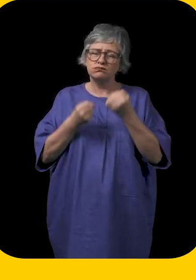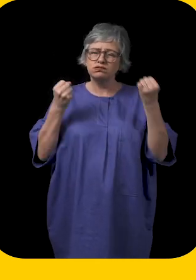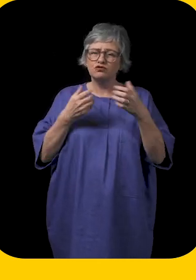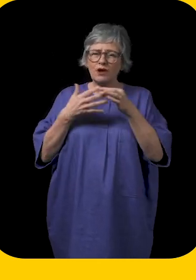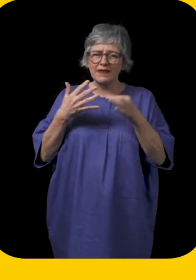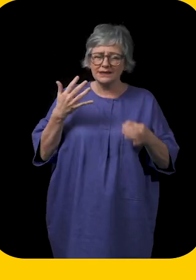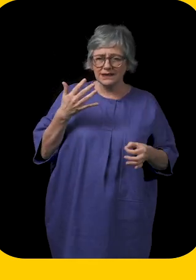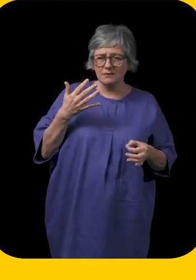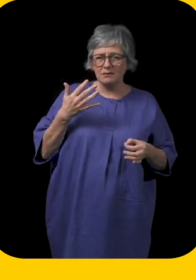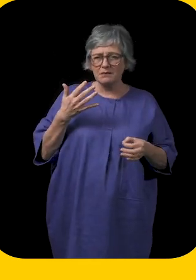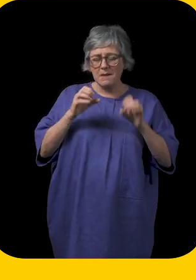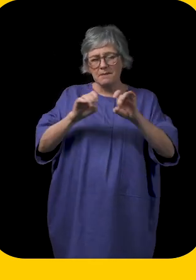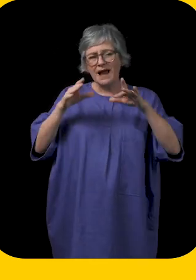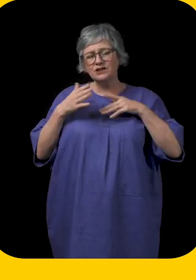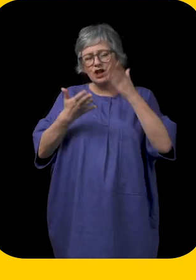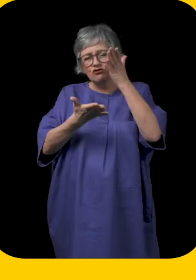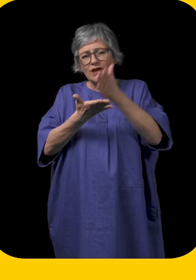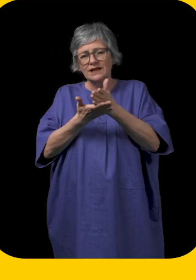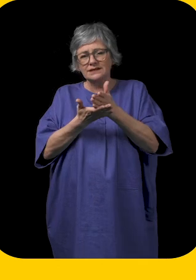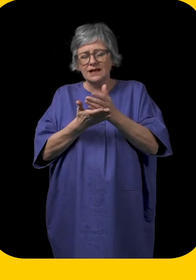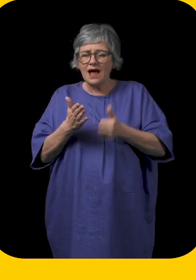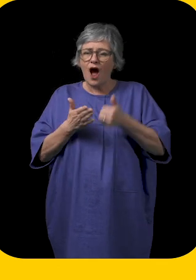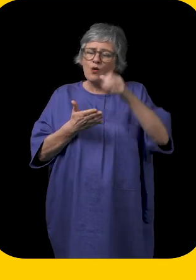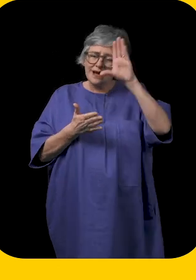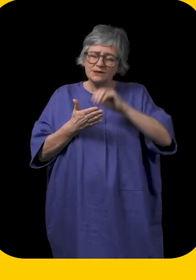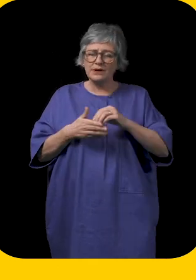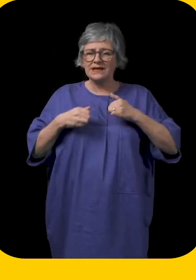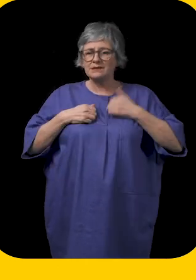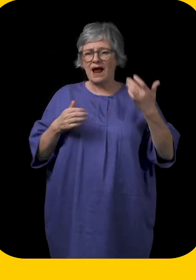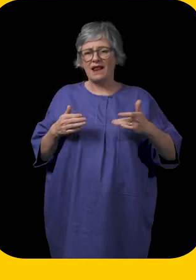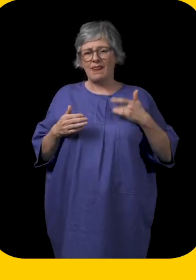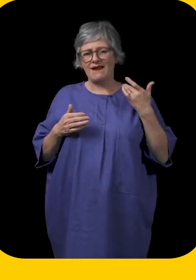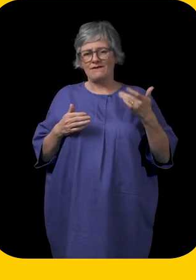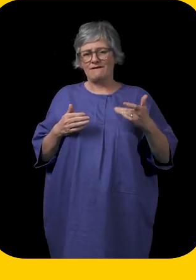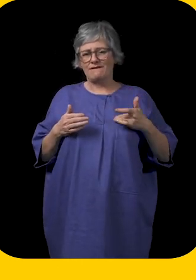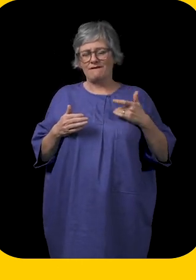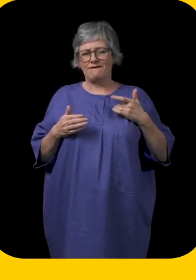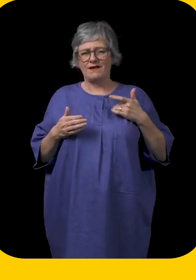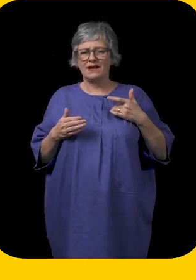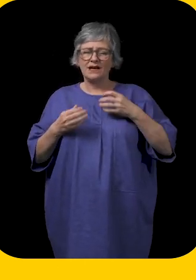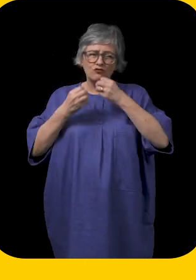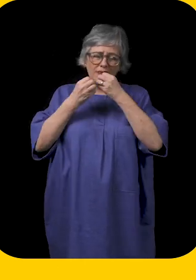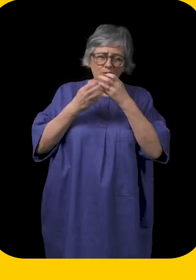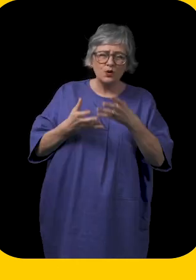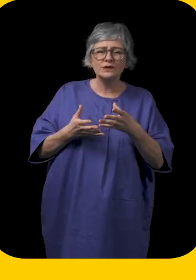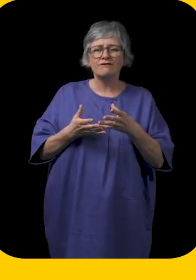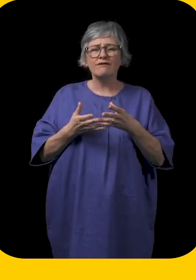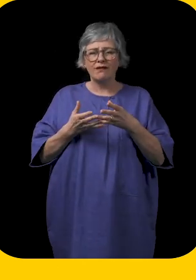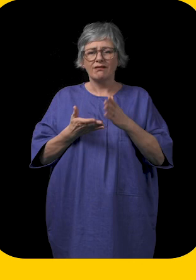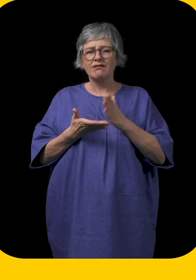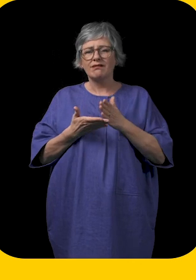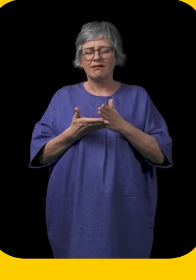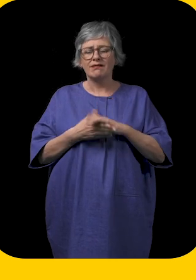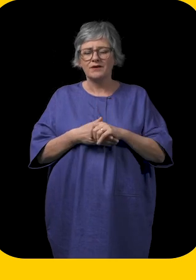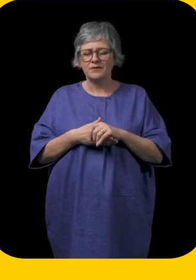is nonfiction, but has these really strong elements of almost like magical realism, because that is how I experience my life. And I find something in that